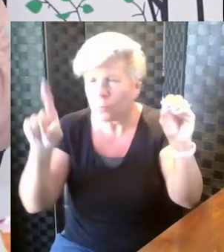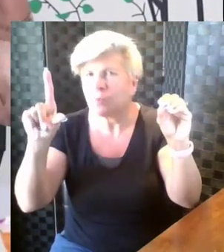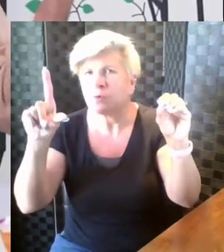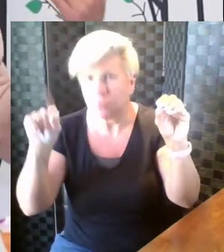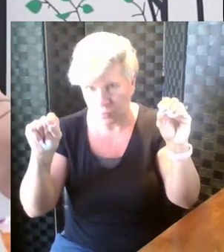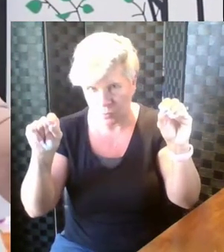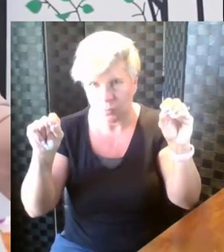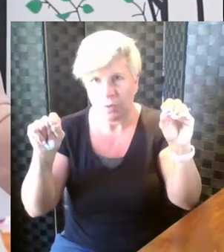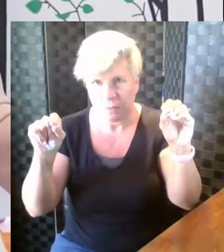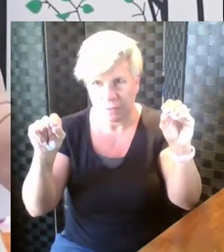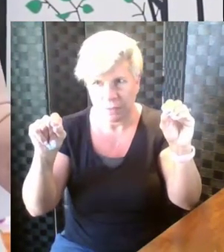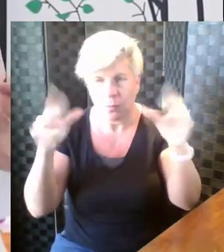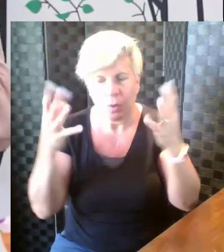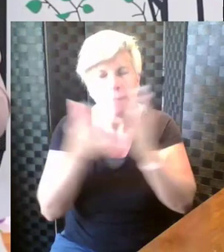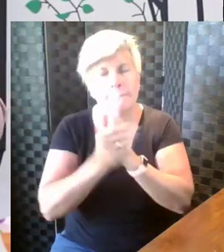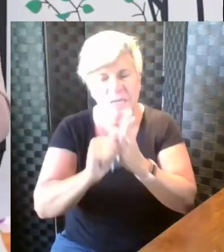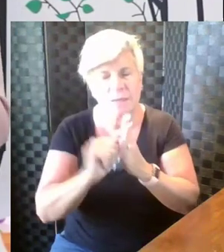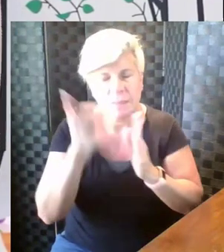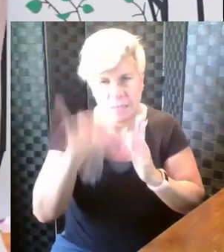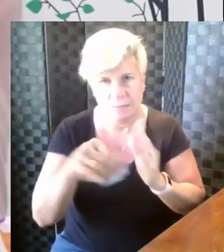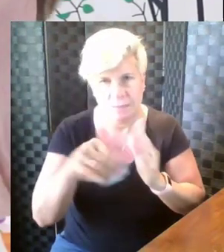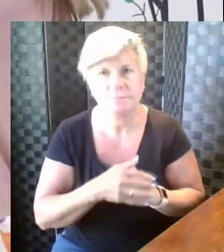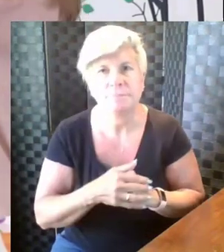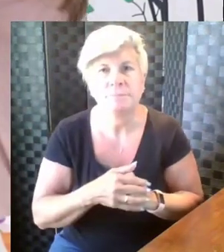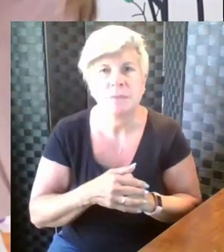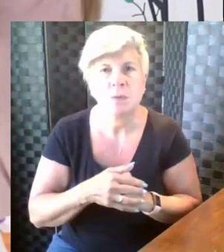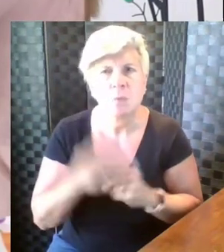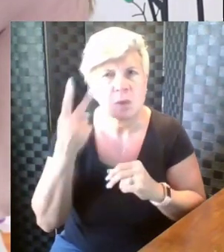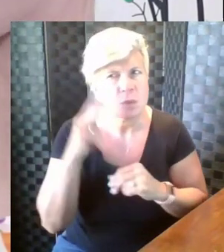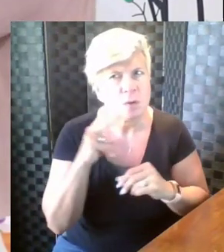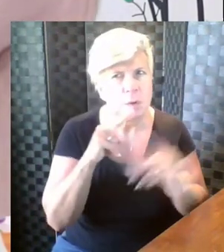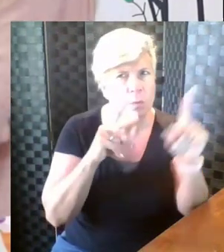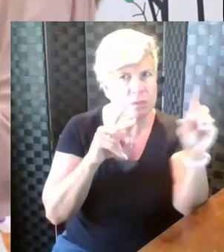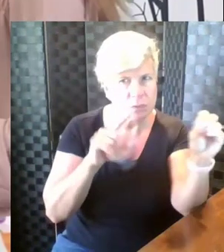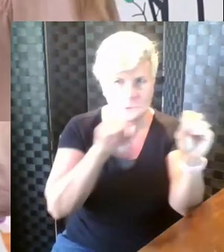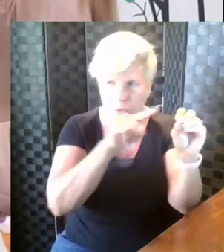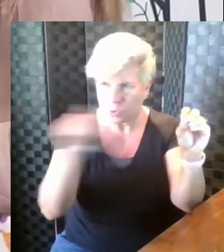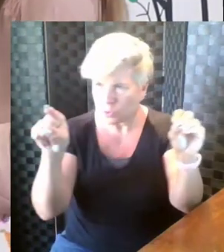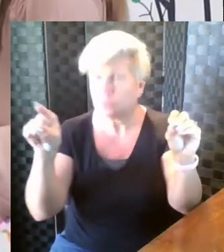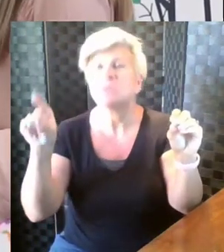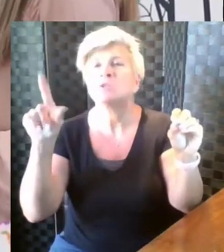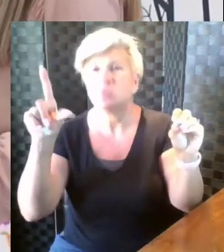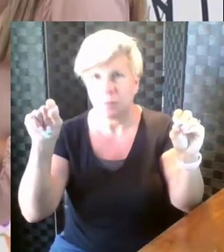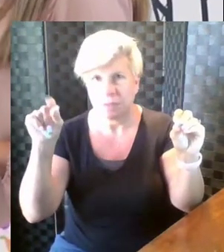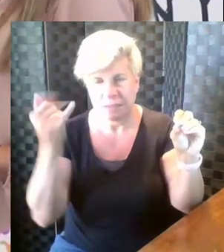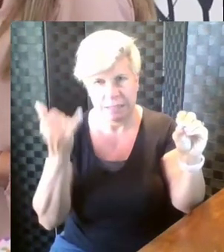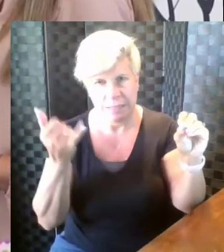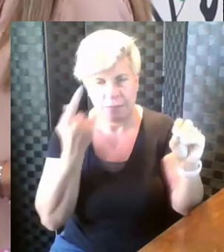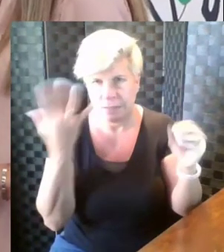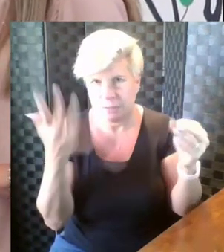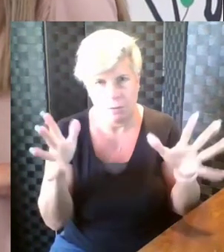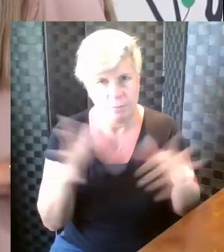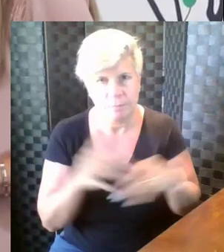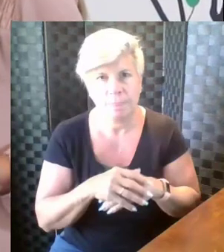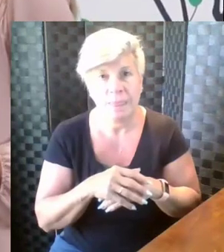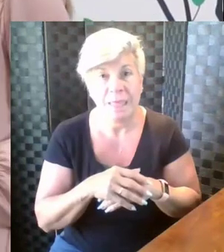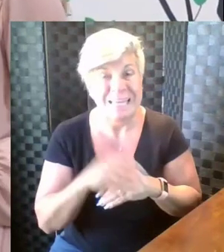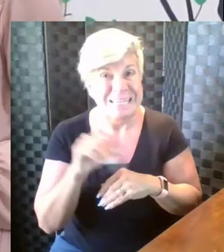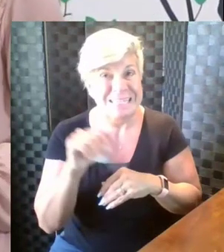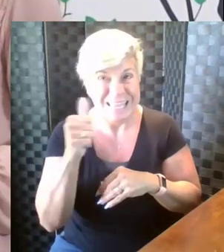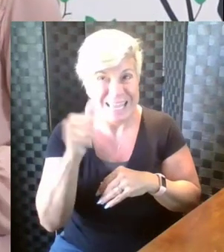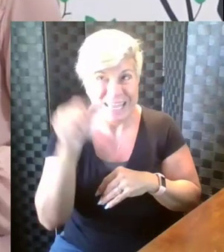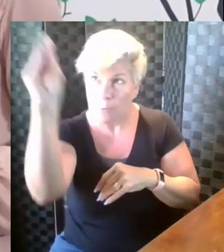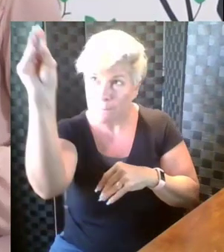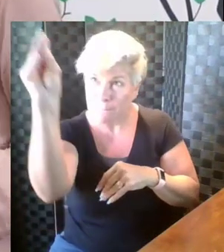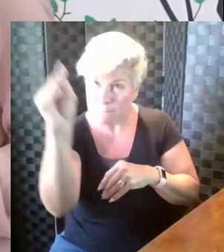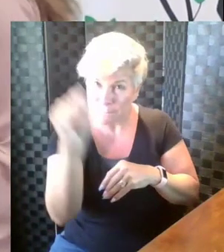at 0 to 20. So we're just going to look at these numbers for now. All right, and then my group of 10, I'm going to drag